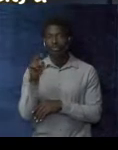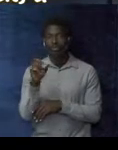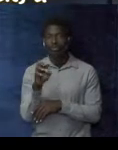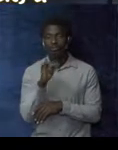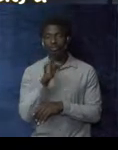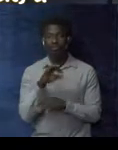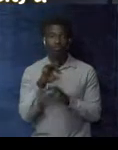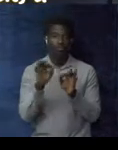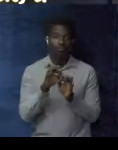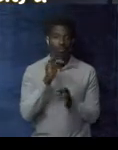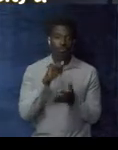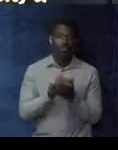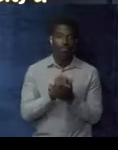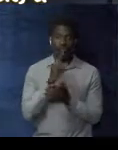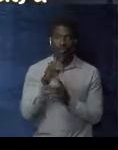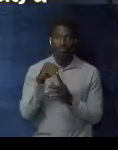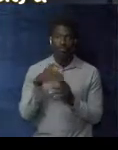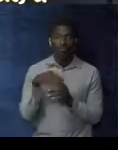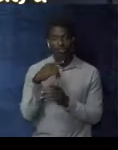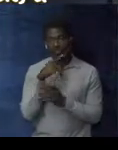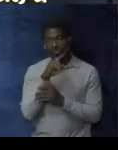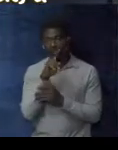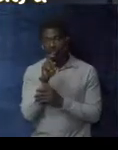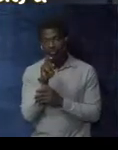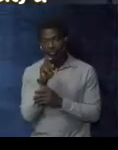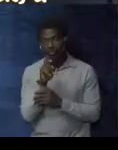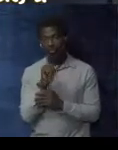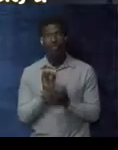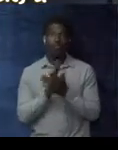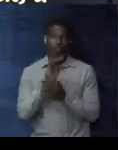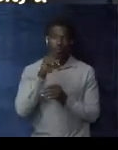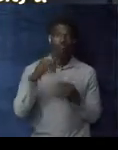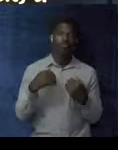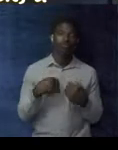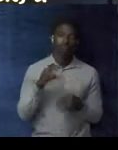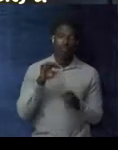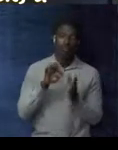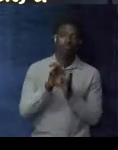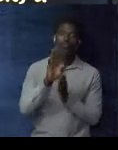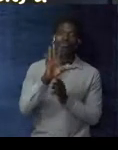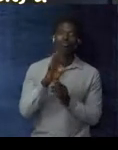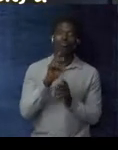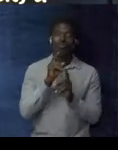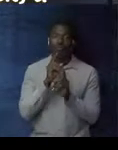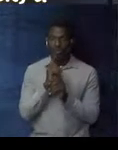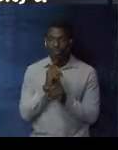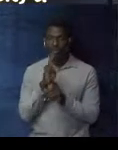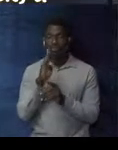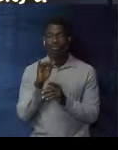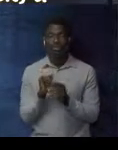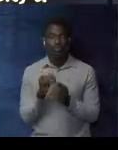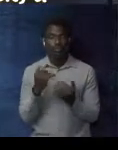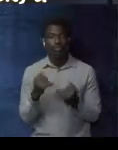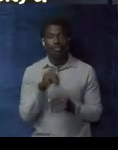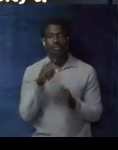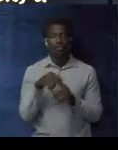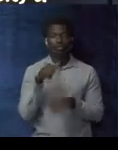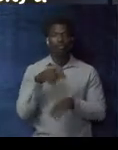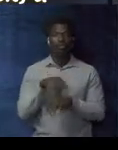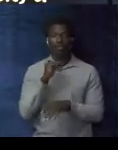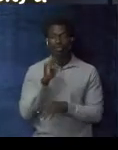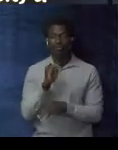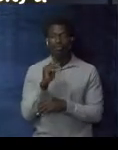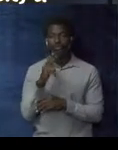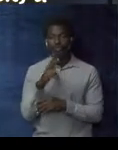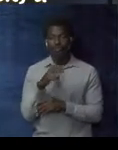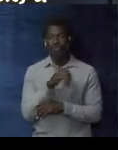sector is formed. Is that true or is that false? I believe you have selected your answer by now. And when the time